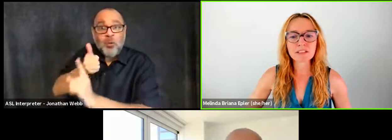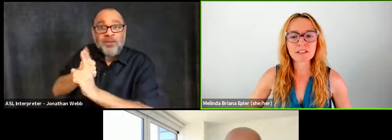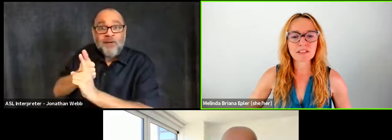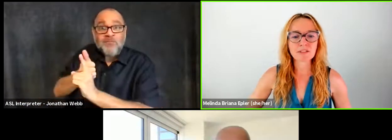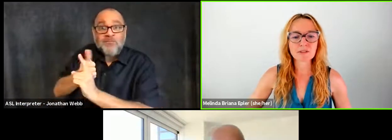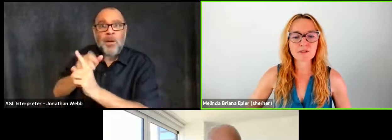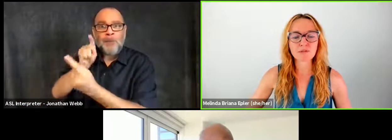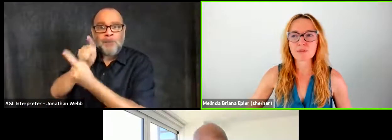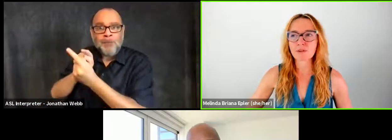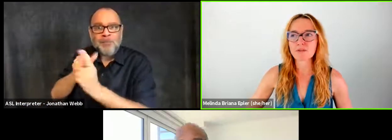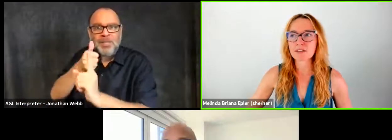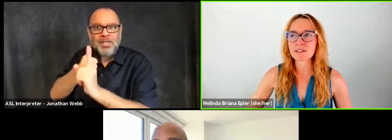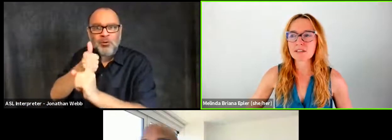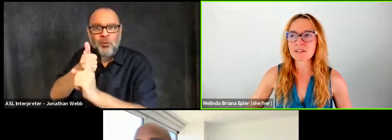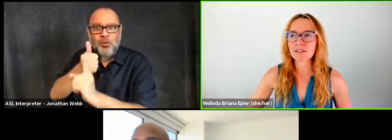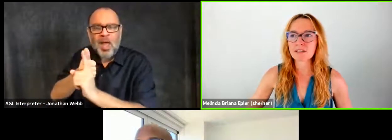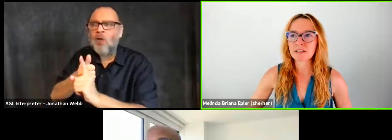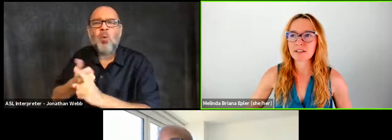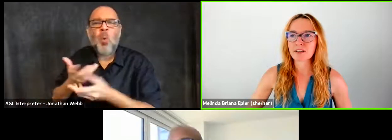feeling